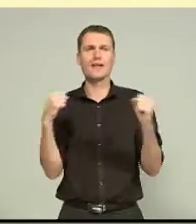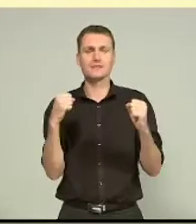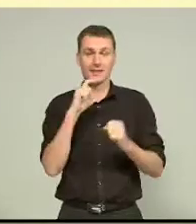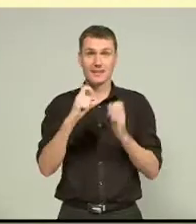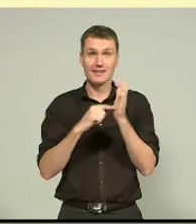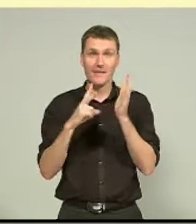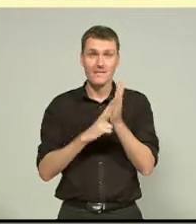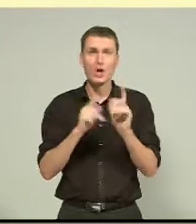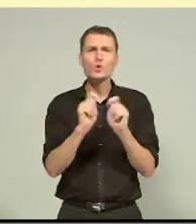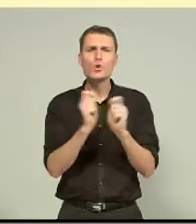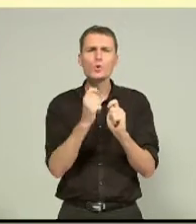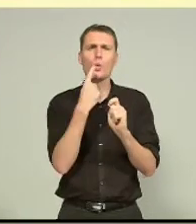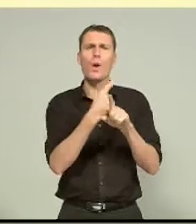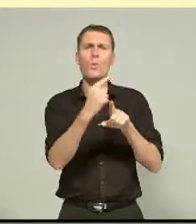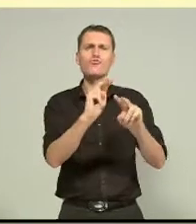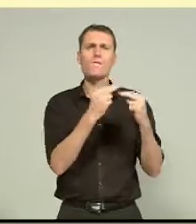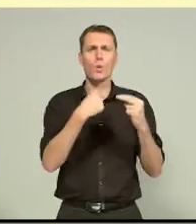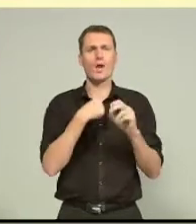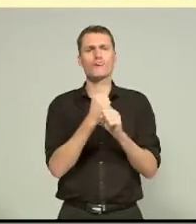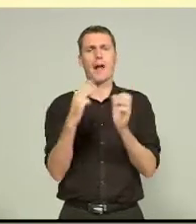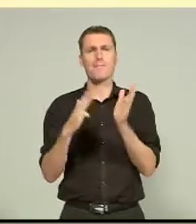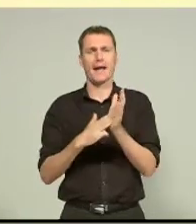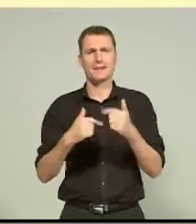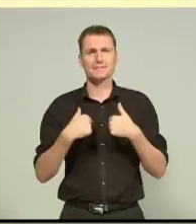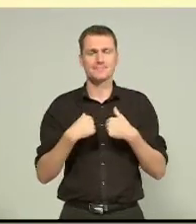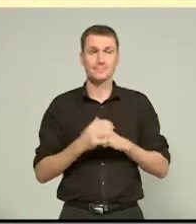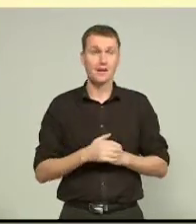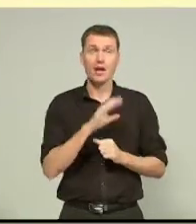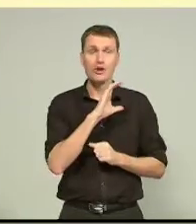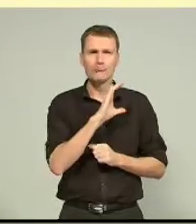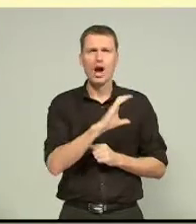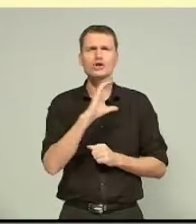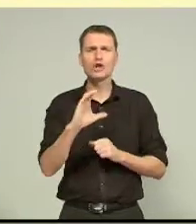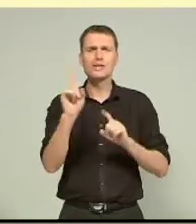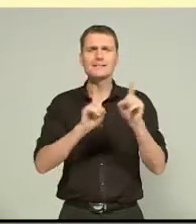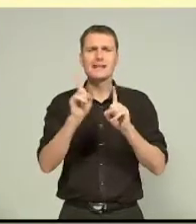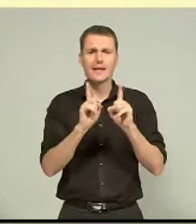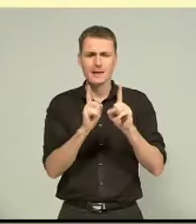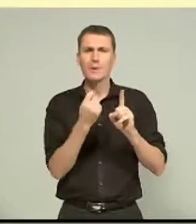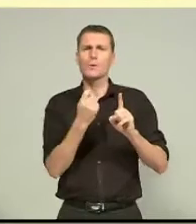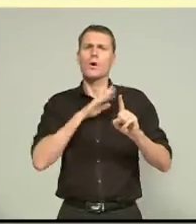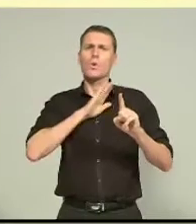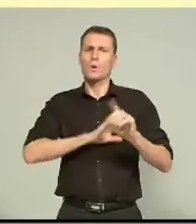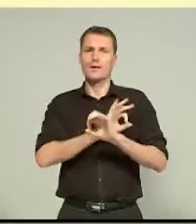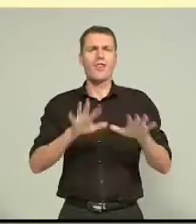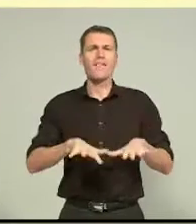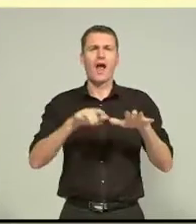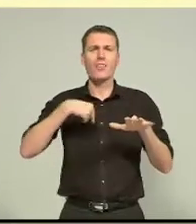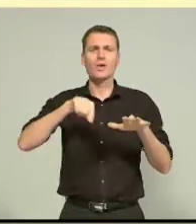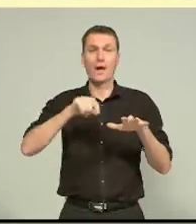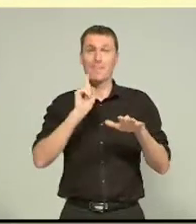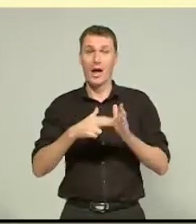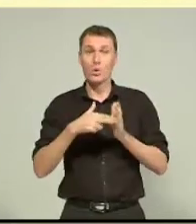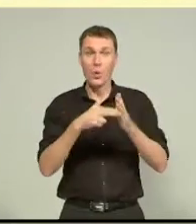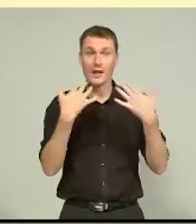CTV News Week in Review. I'm Grant Mangan. Christchurch City narrowly missed being flooded this week, but not North Canterbury.